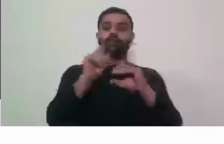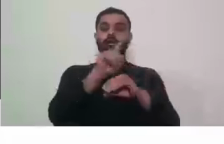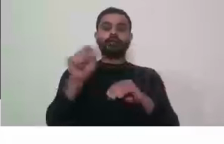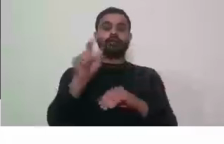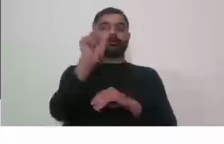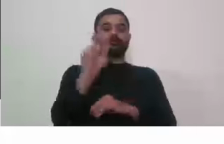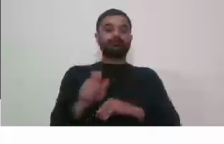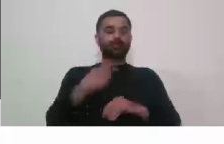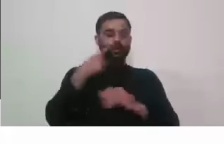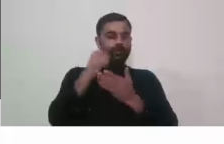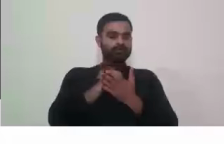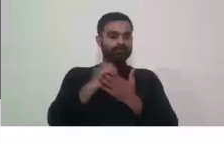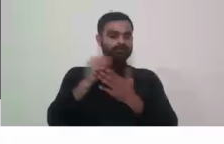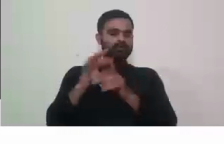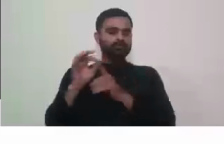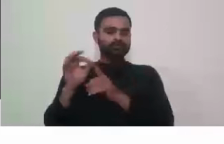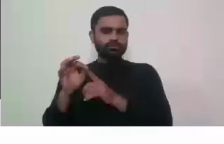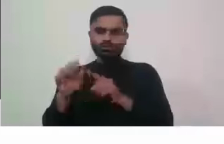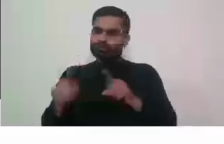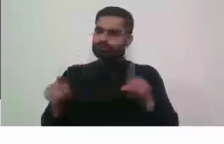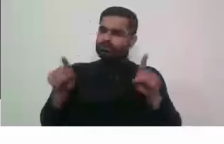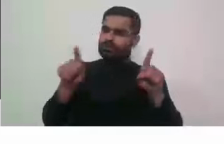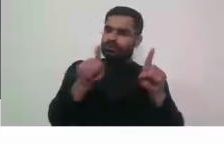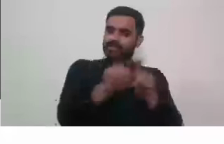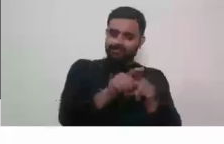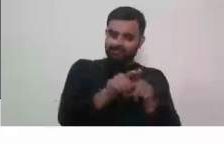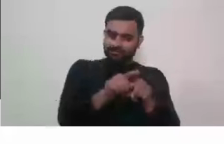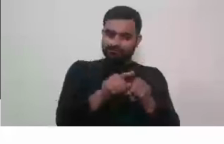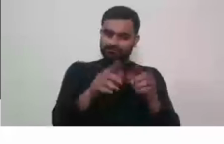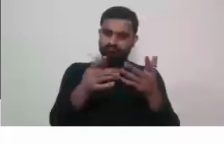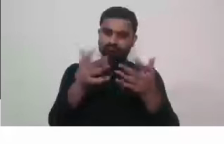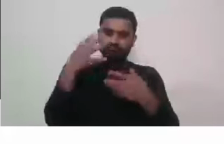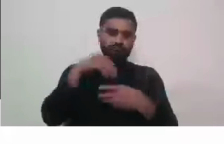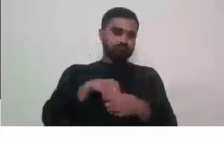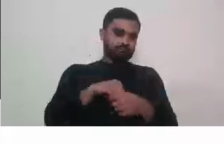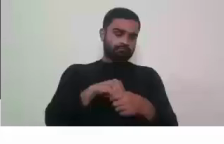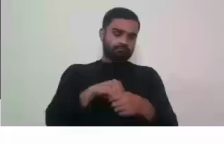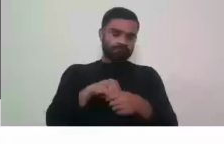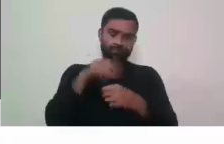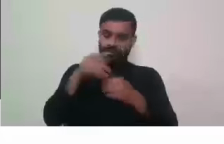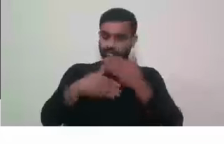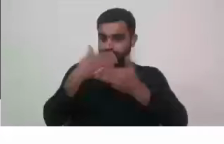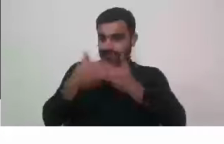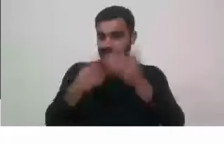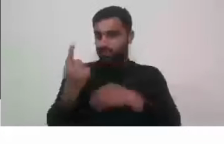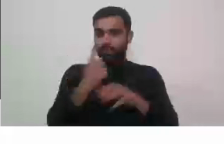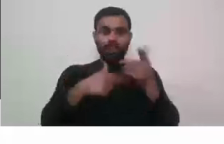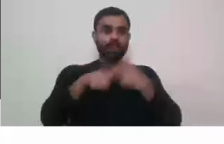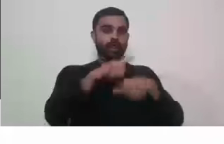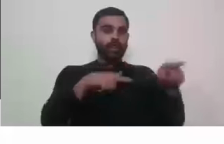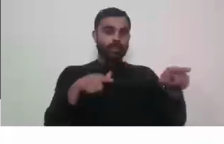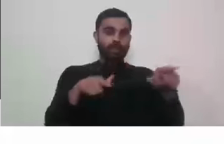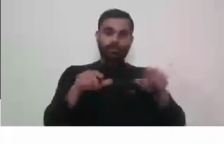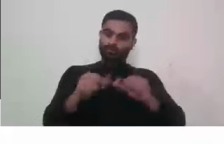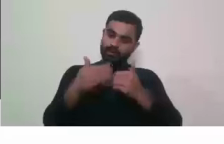What we are trying to do here is quite similar to that, only we are not restraining ourselves to single language. We can